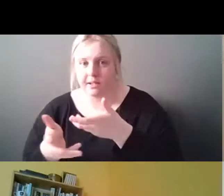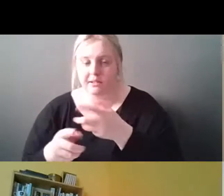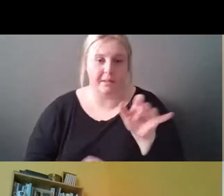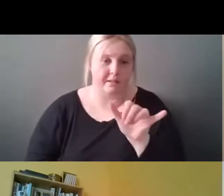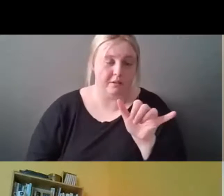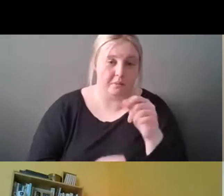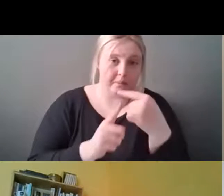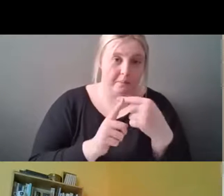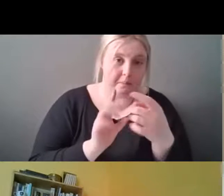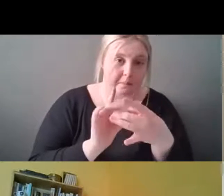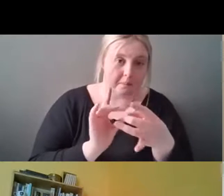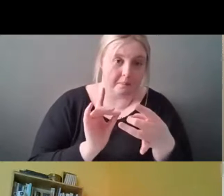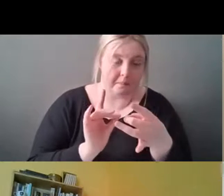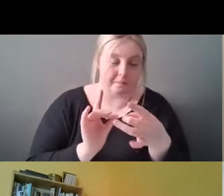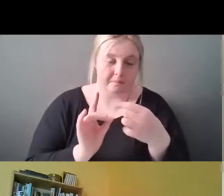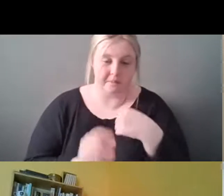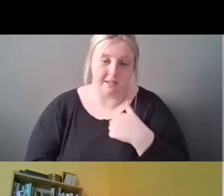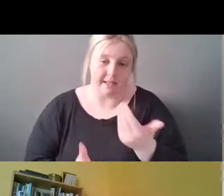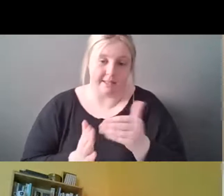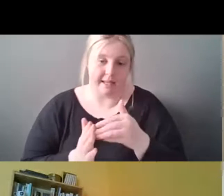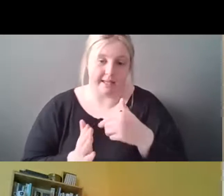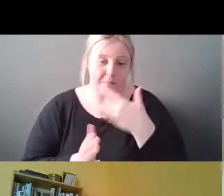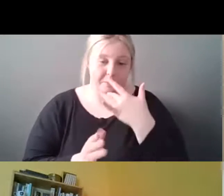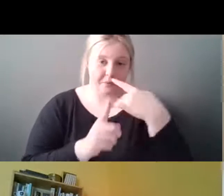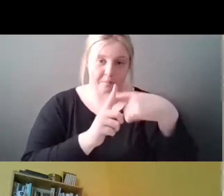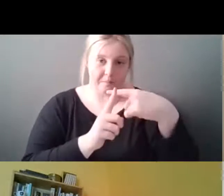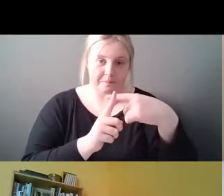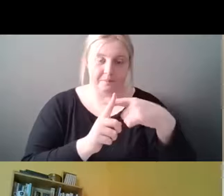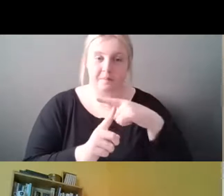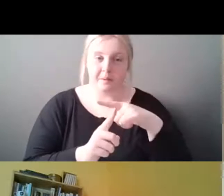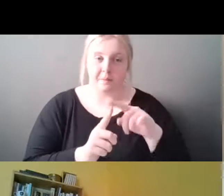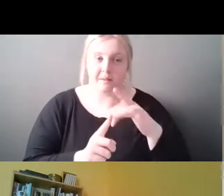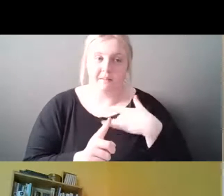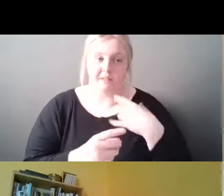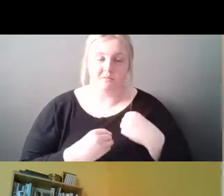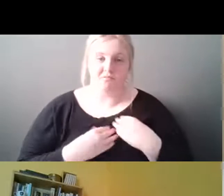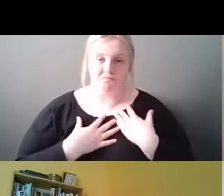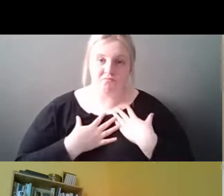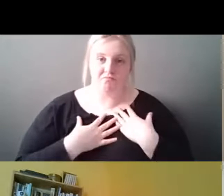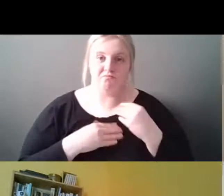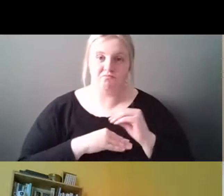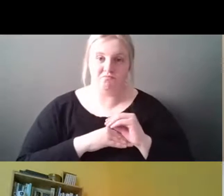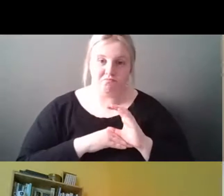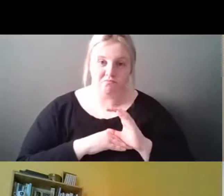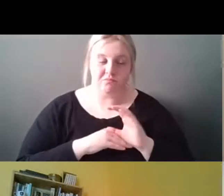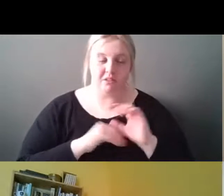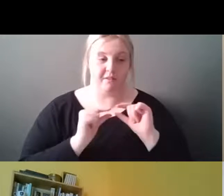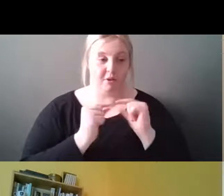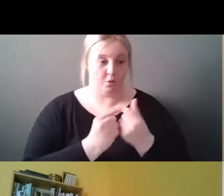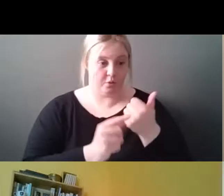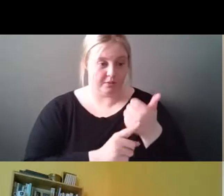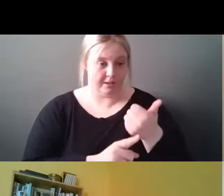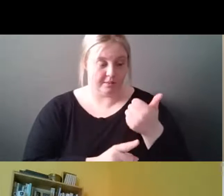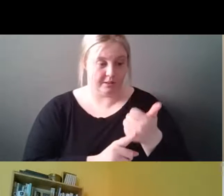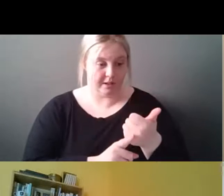But it's also one of the things on a positive note, because I always tend to be a bit of a cheerleader, is the idea it's also heartwarming that groups that may not